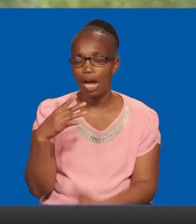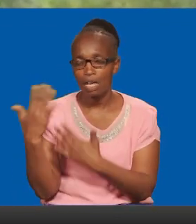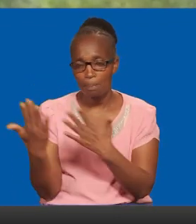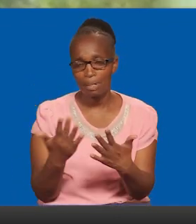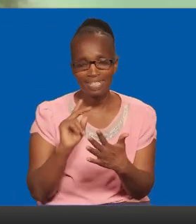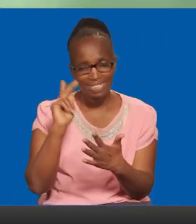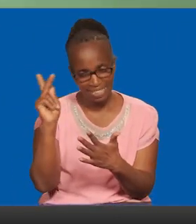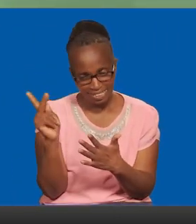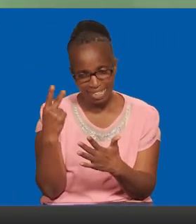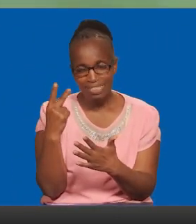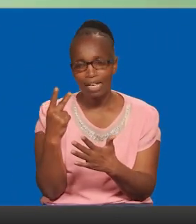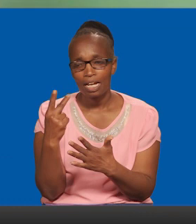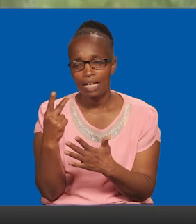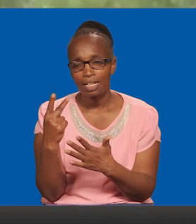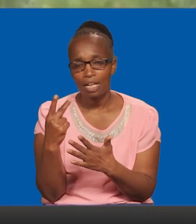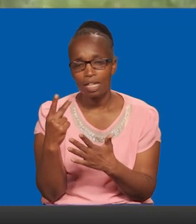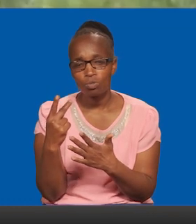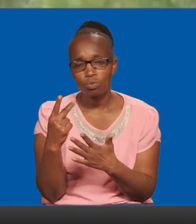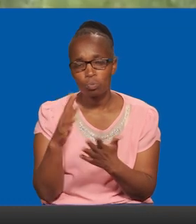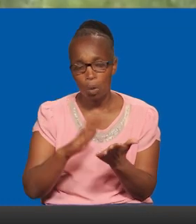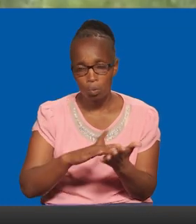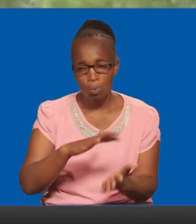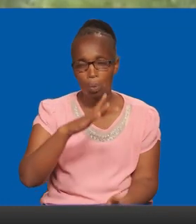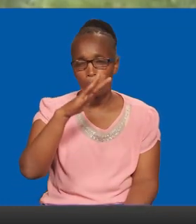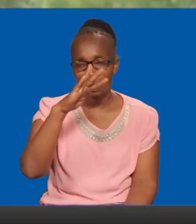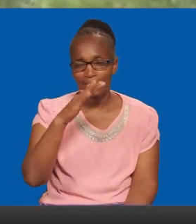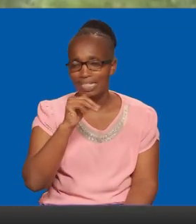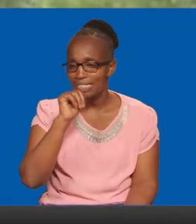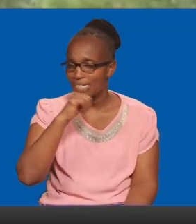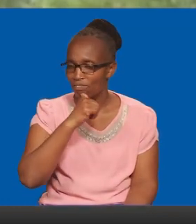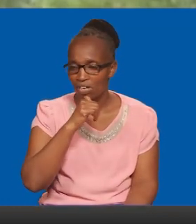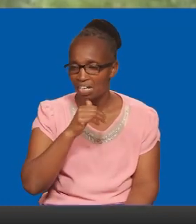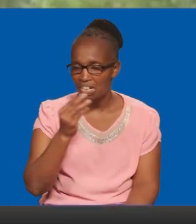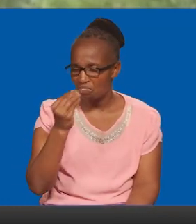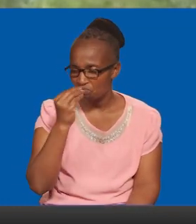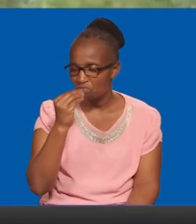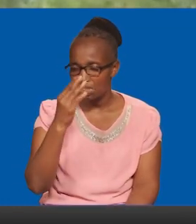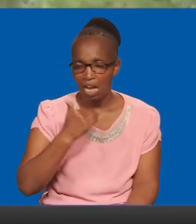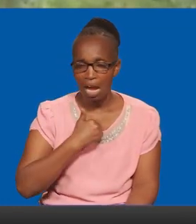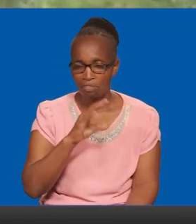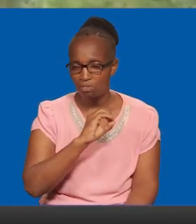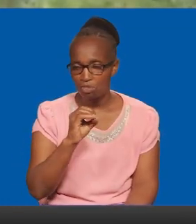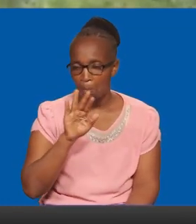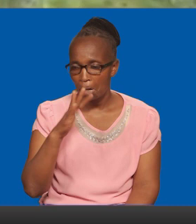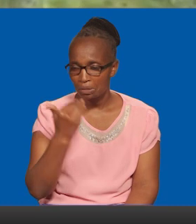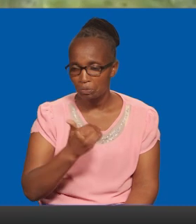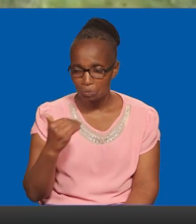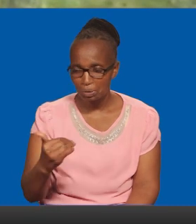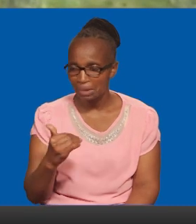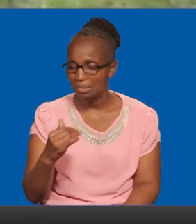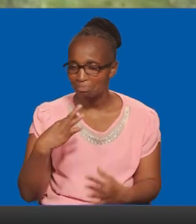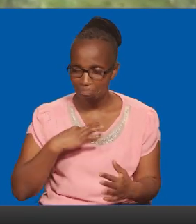katika world stage. Uzeeni wao wakiwa na tabu, hata wana chakula, hawana nguo, watoto wao